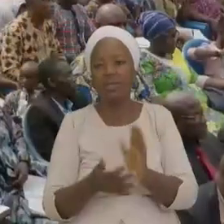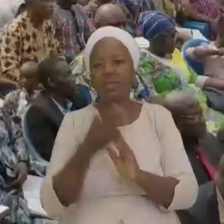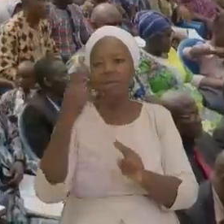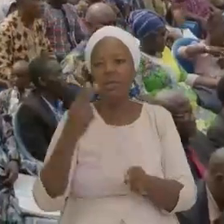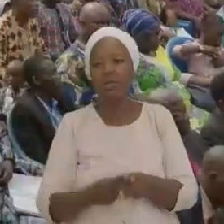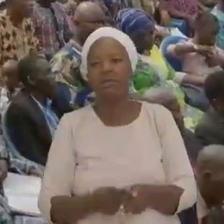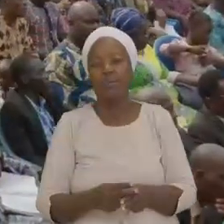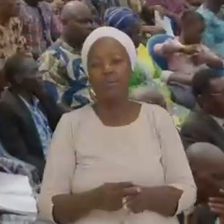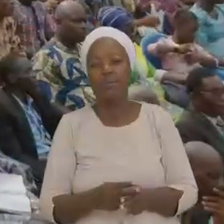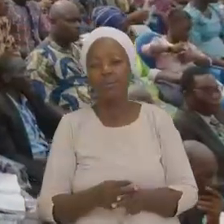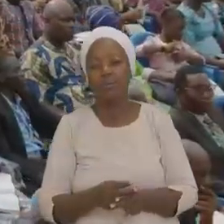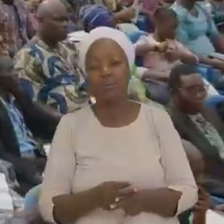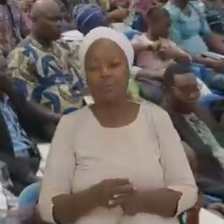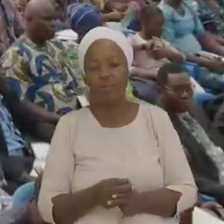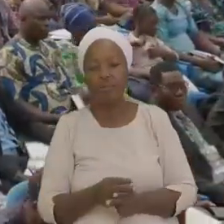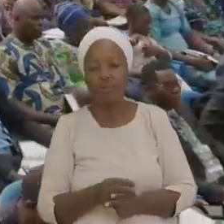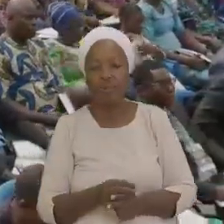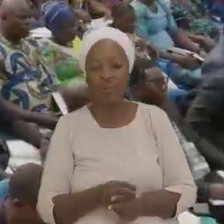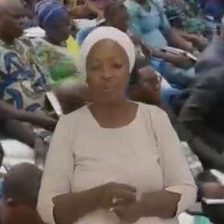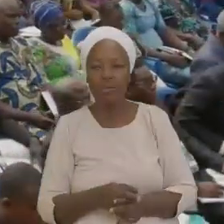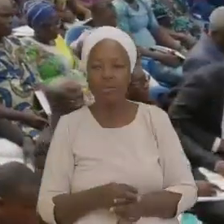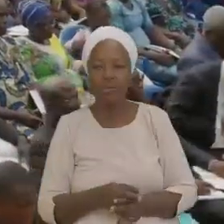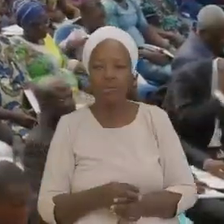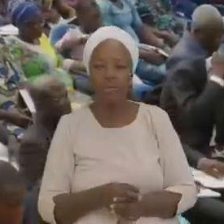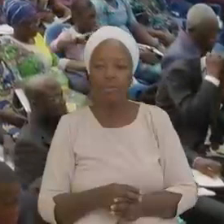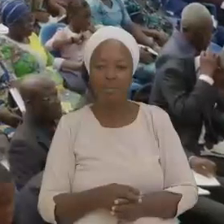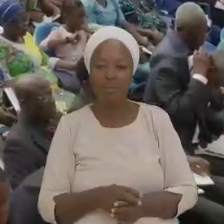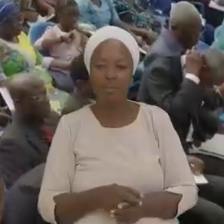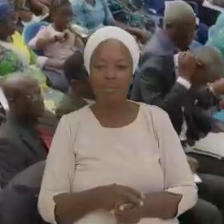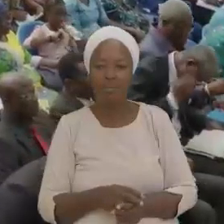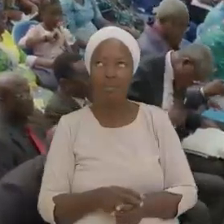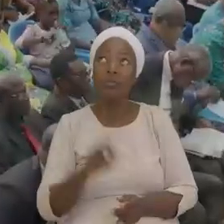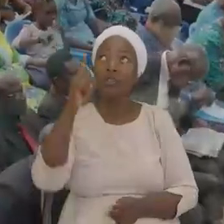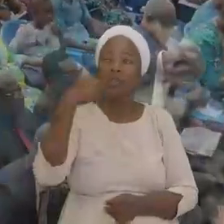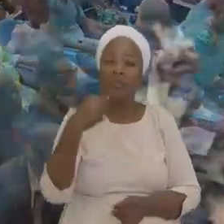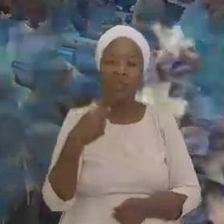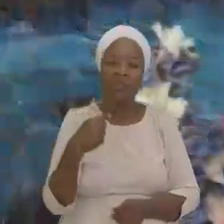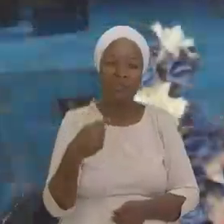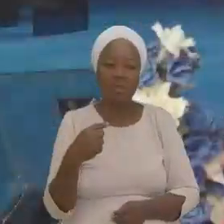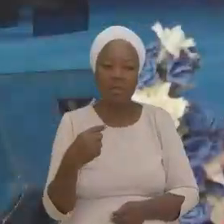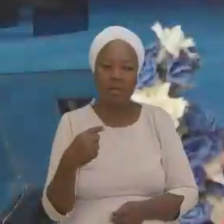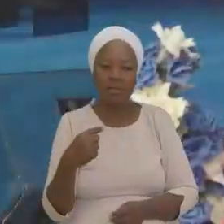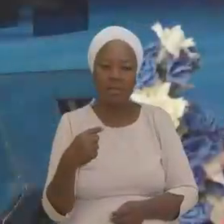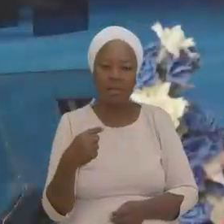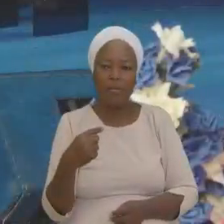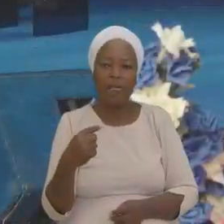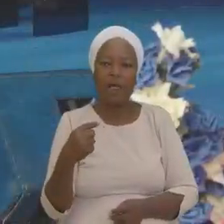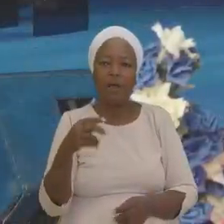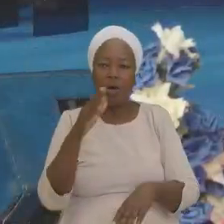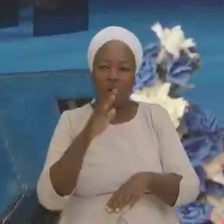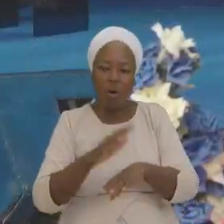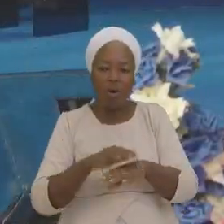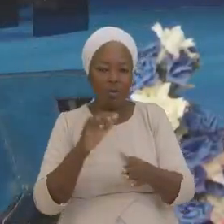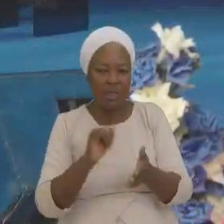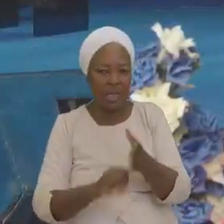It says, they on that day, shall